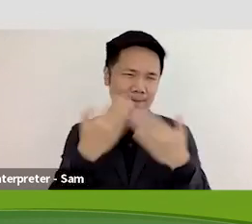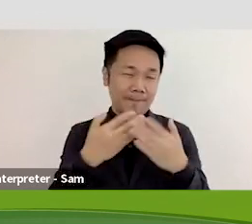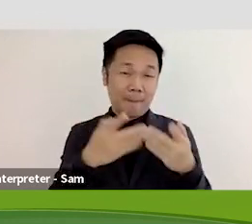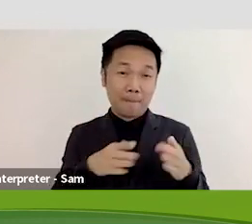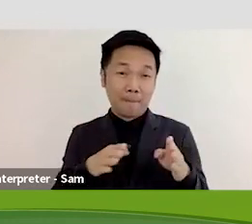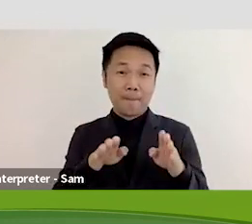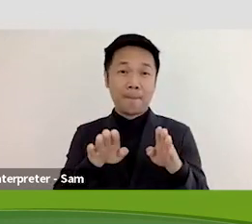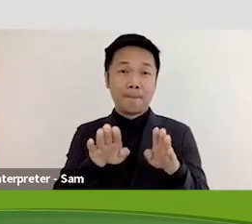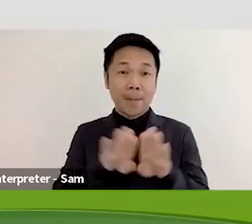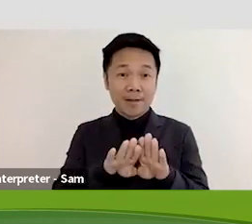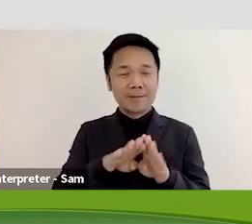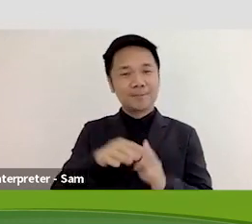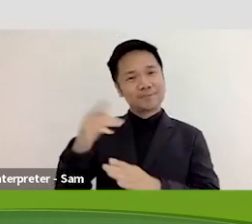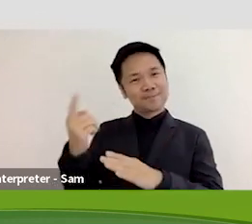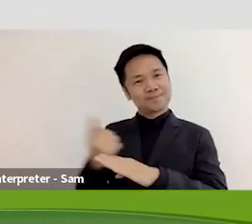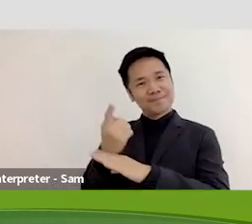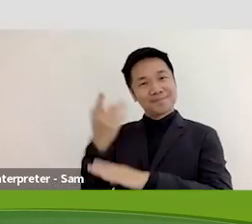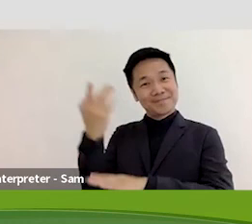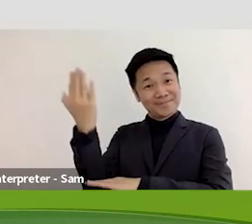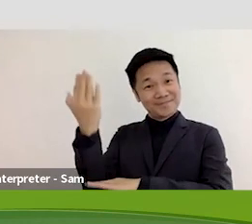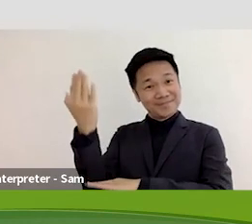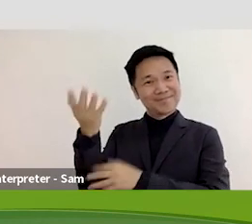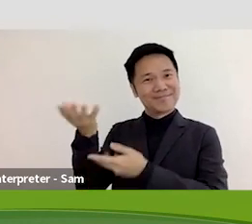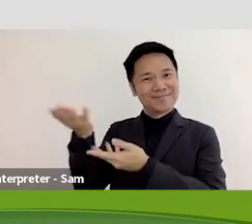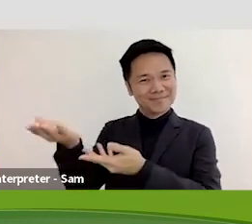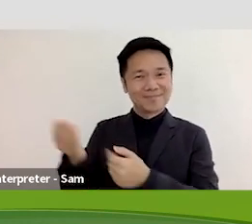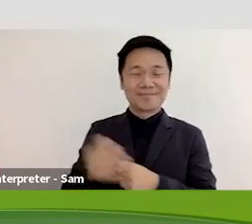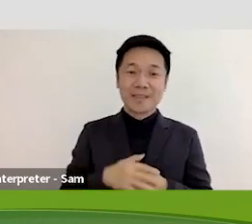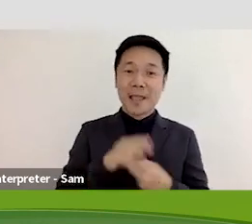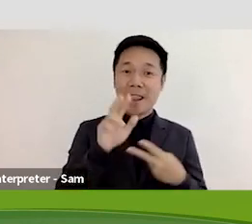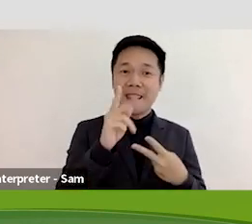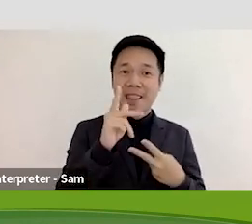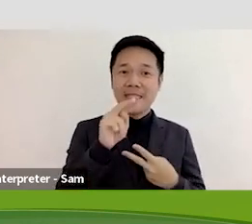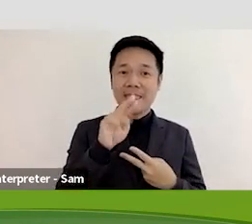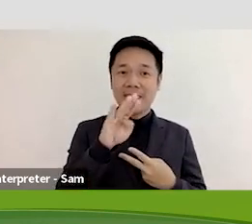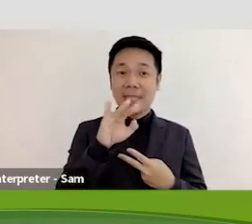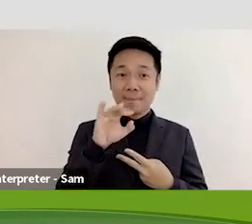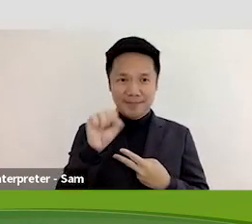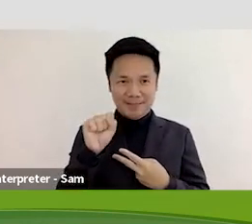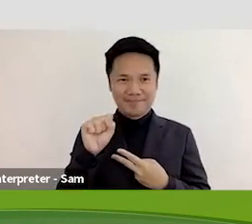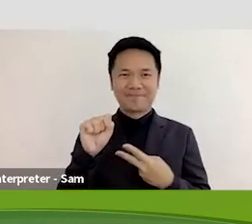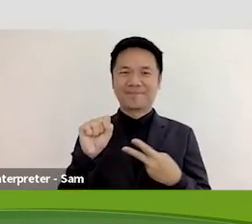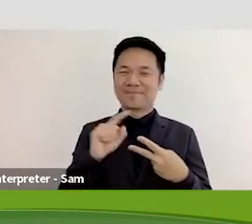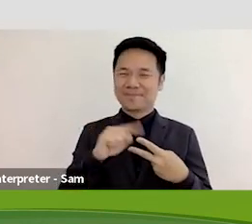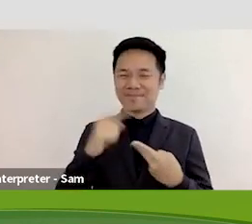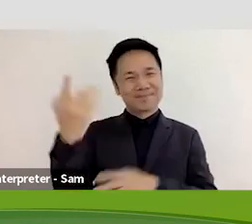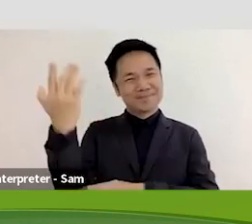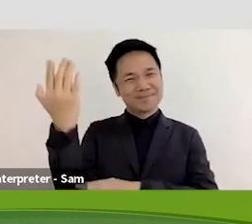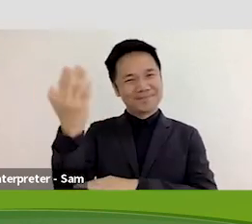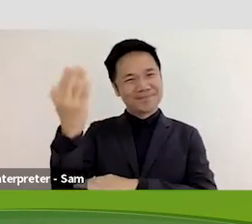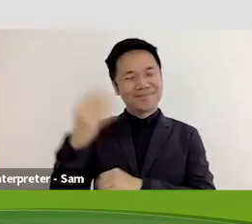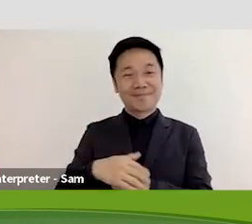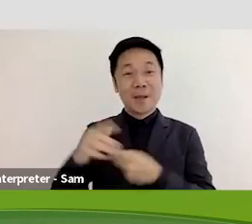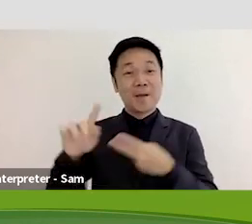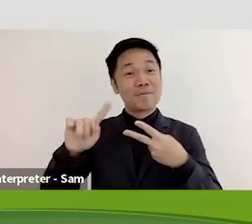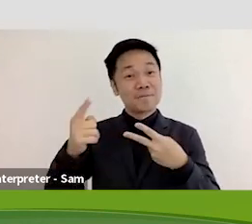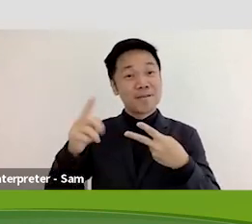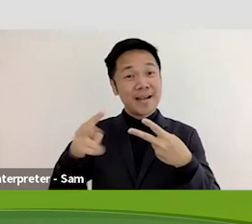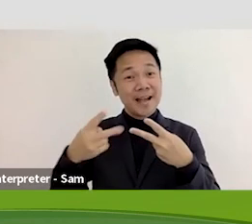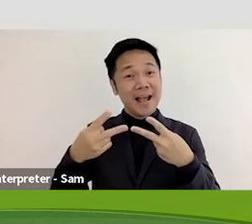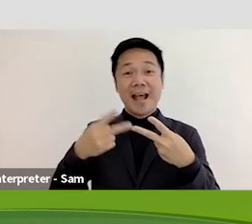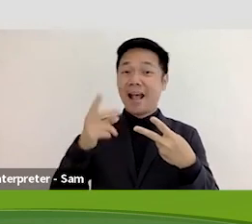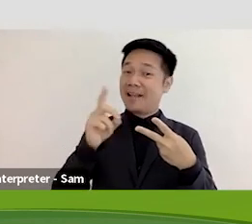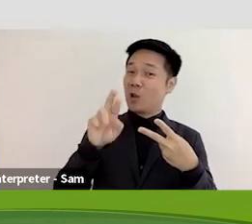our closing remarks already delivered by Ms. Nips, and it is therefore now my honor to invite Dr.